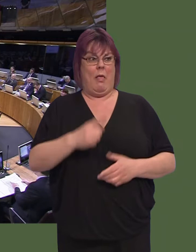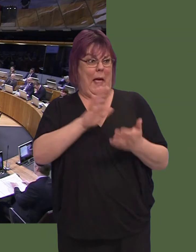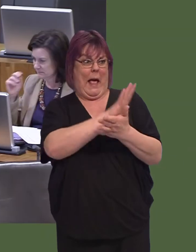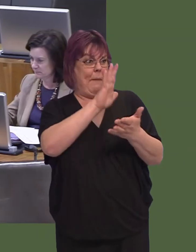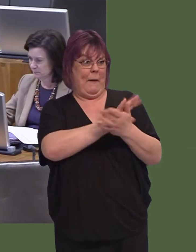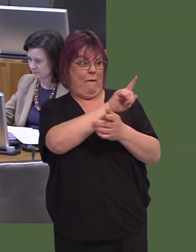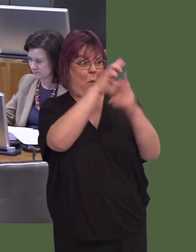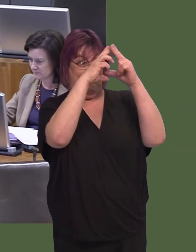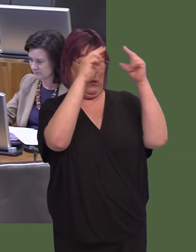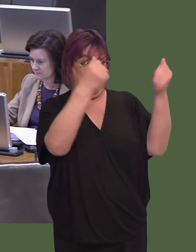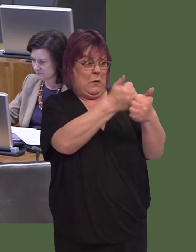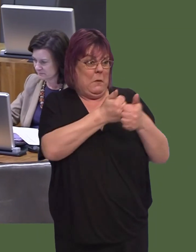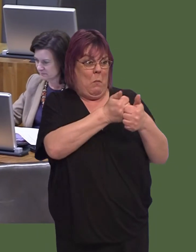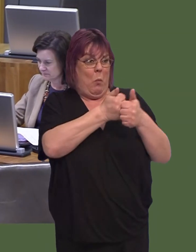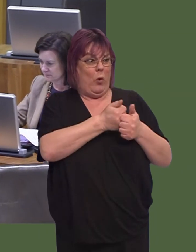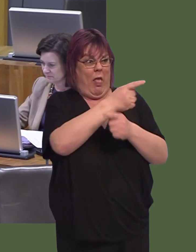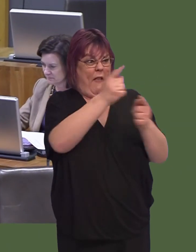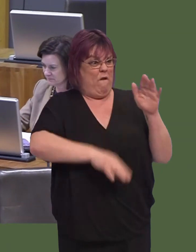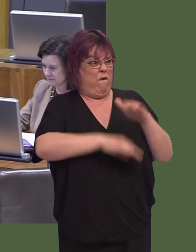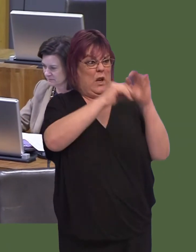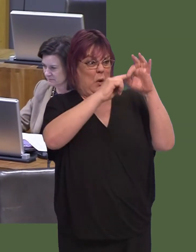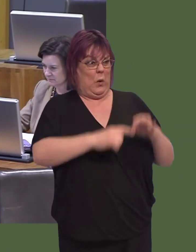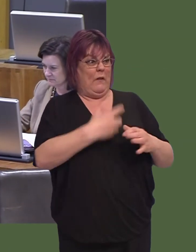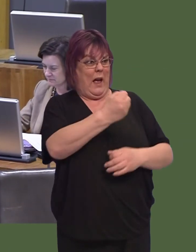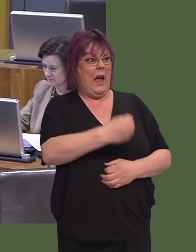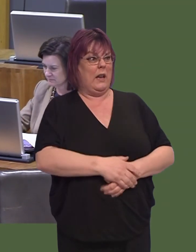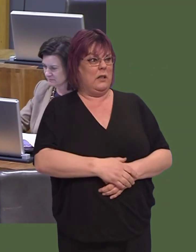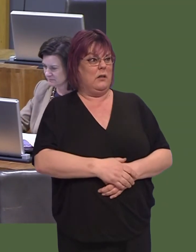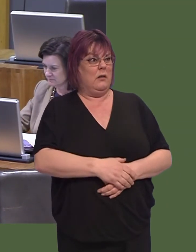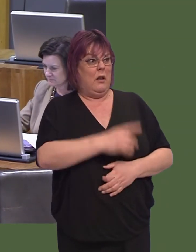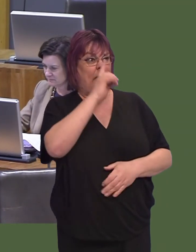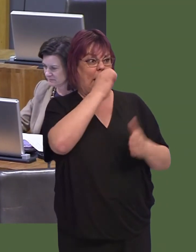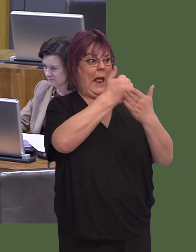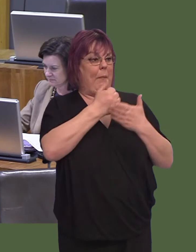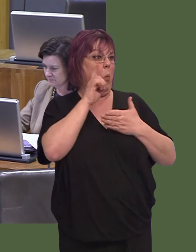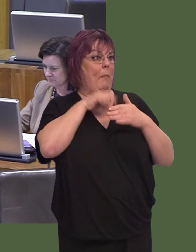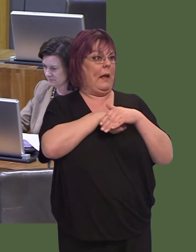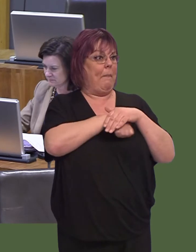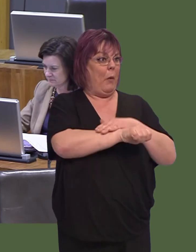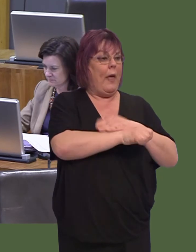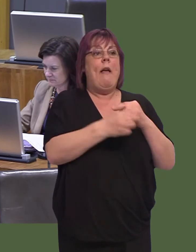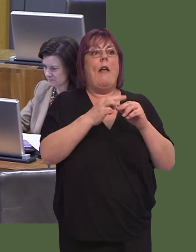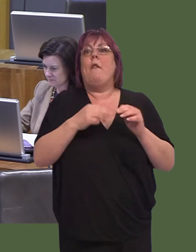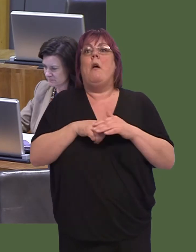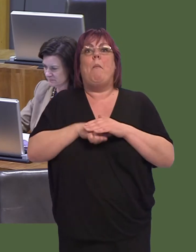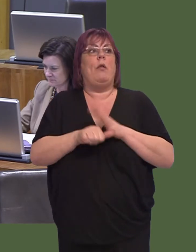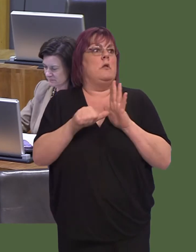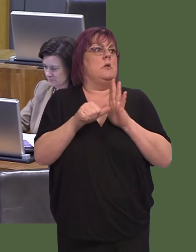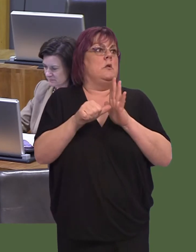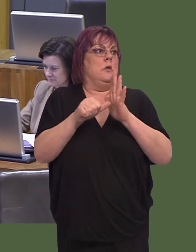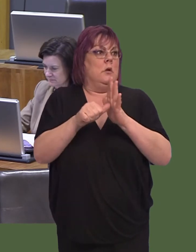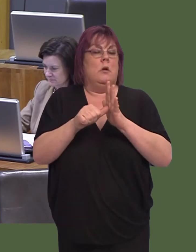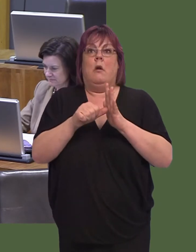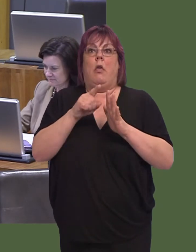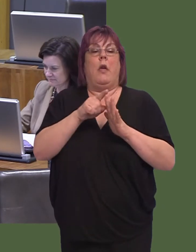happy to be in the hands of a midwife. And midwives, of course, are fully qualified to deal with the vast majority of births. Where there are occasions when births are more difficult,